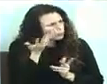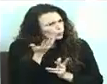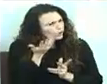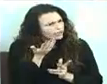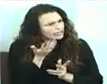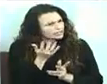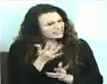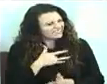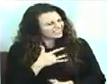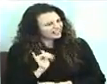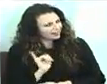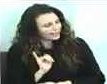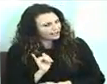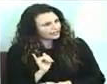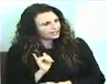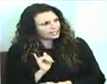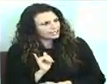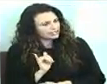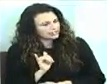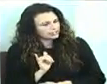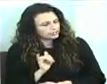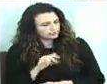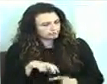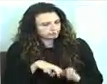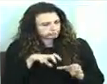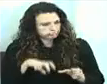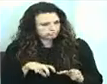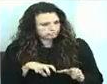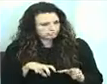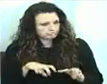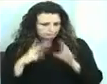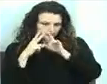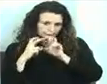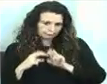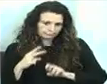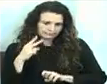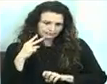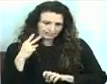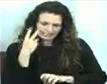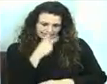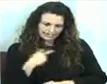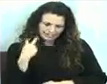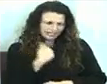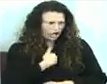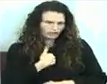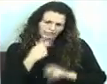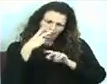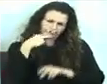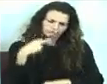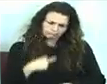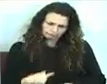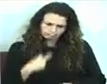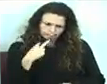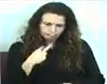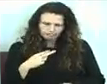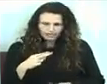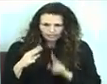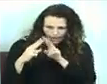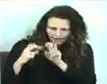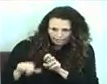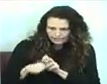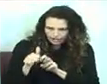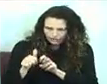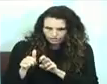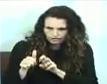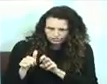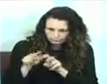like to see ourselves, to see the other, to see this world through